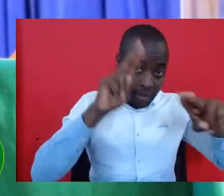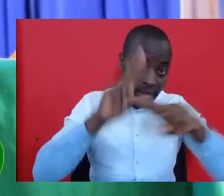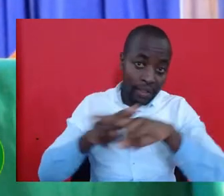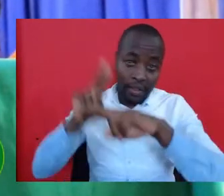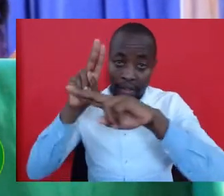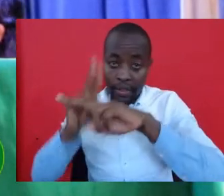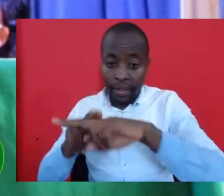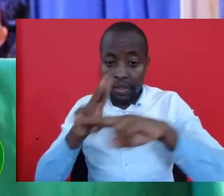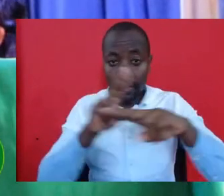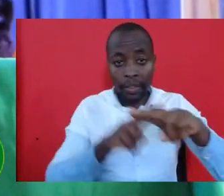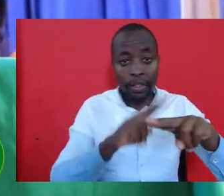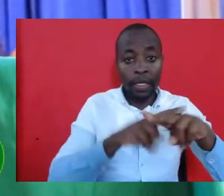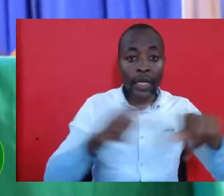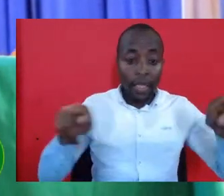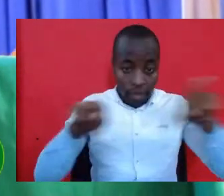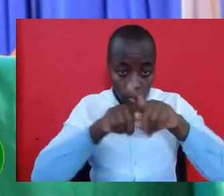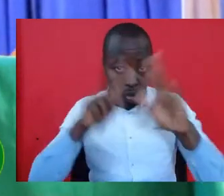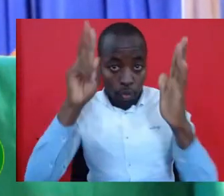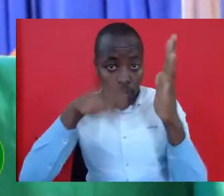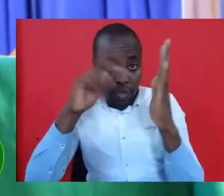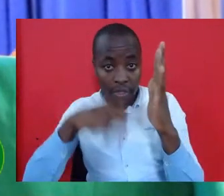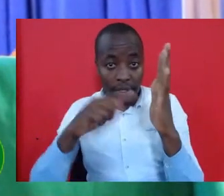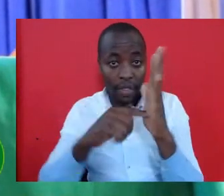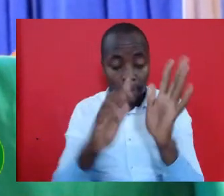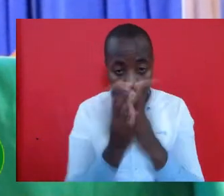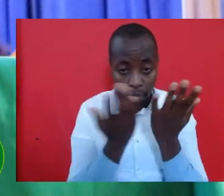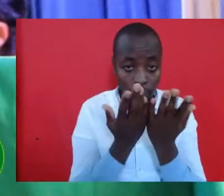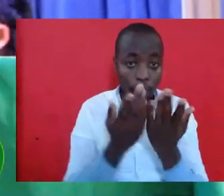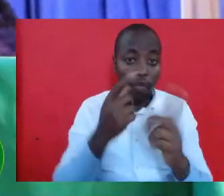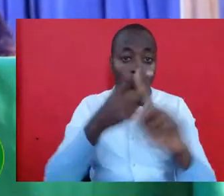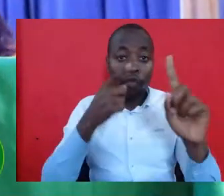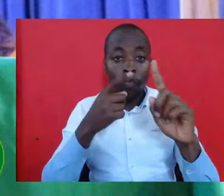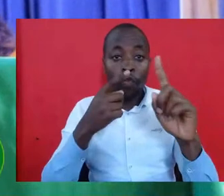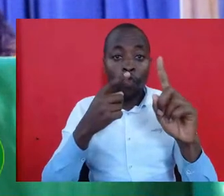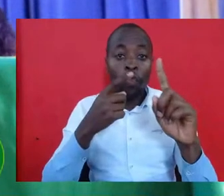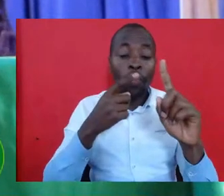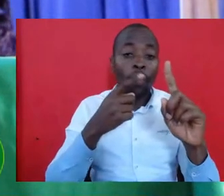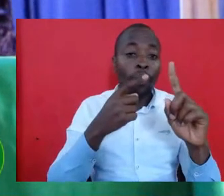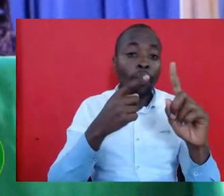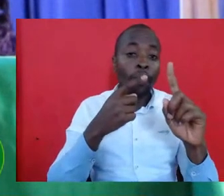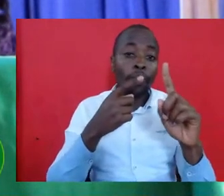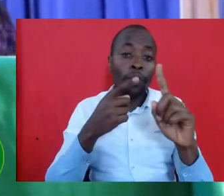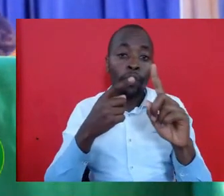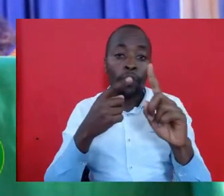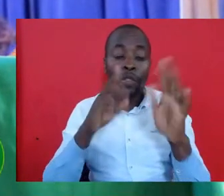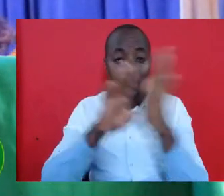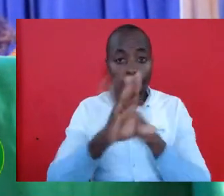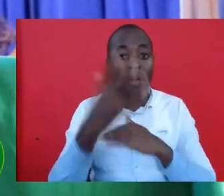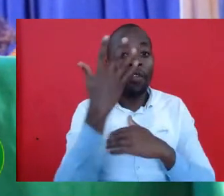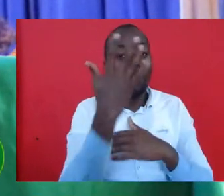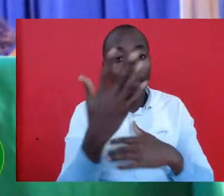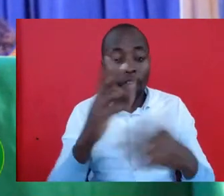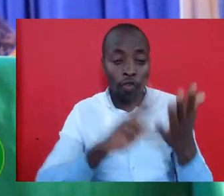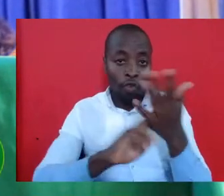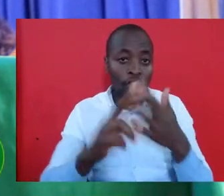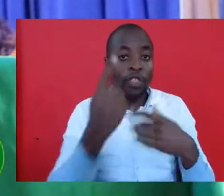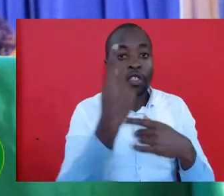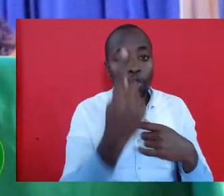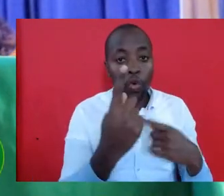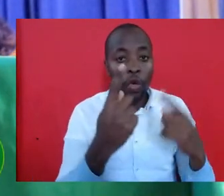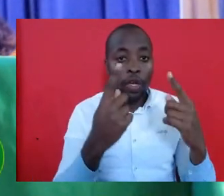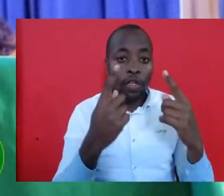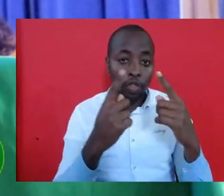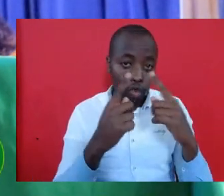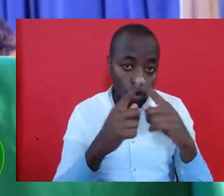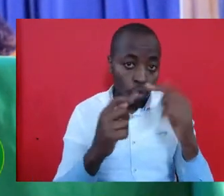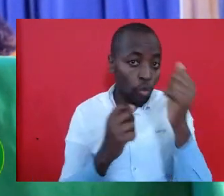Presence of the Lord as we read our lesson from the Gospel of Luke chapter number 5, reading from verses 1 through